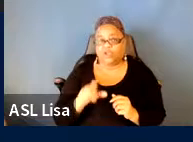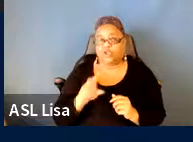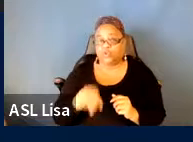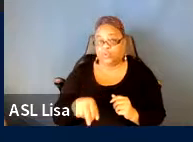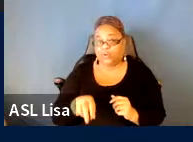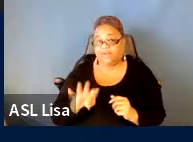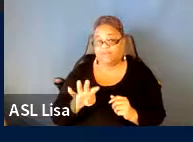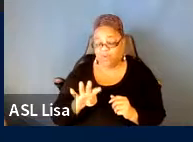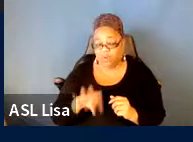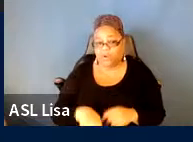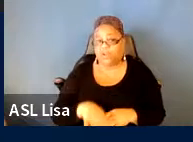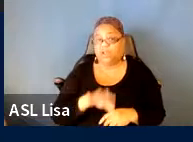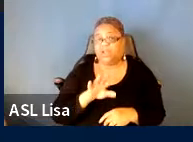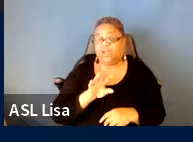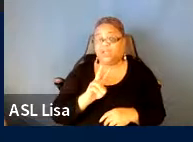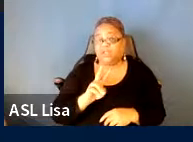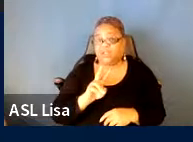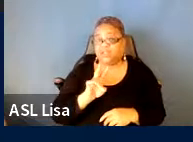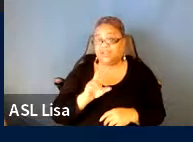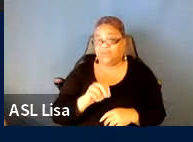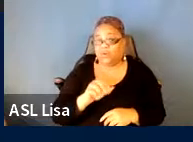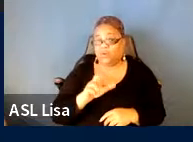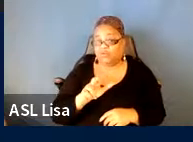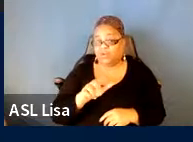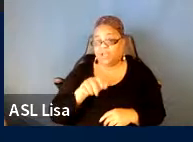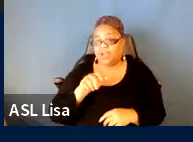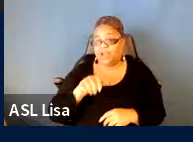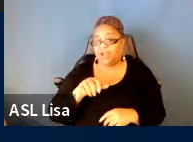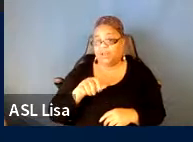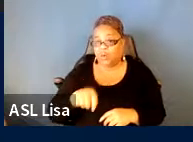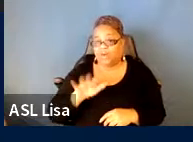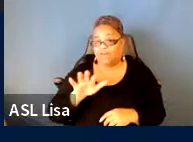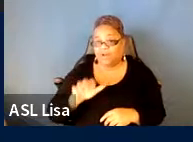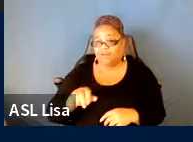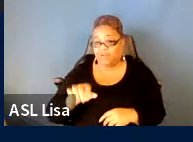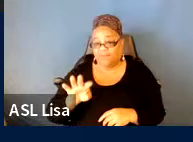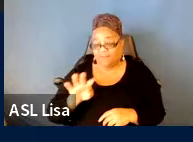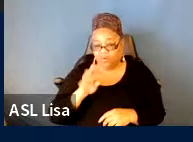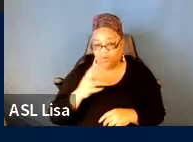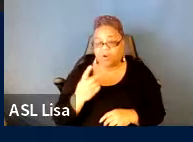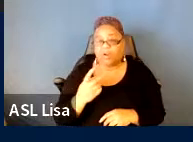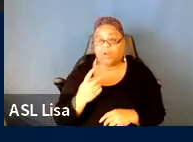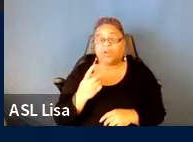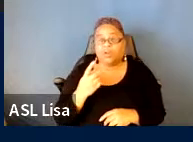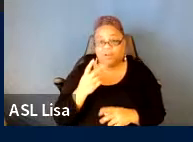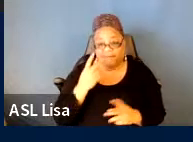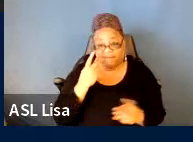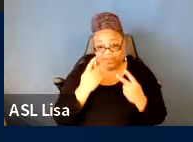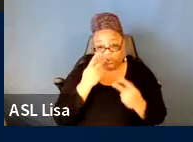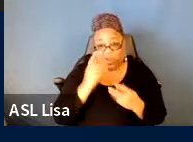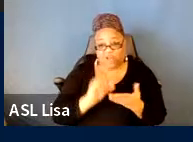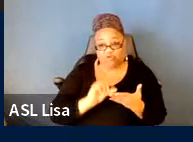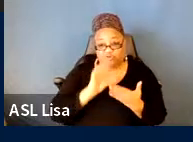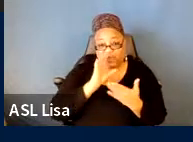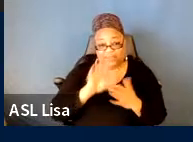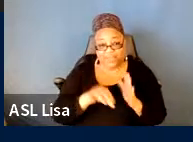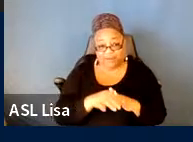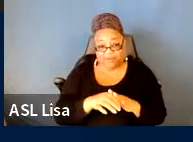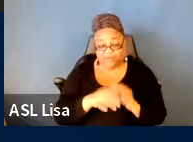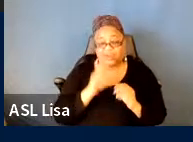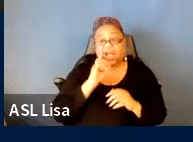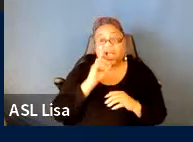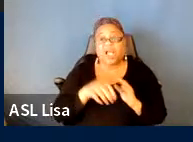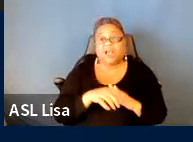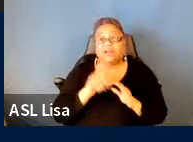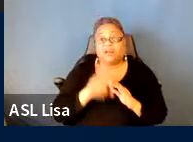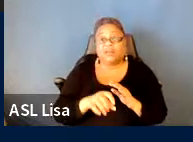703.5.4. So for both visual and raised characters, characters must be selected from fonts where the